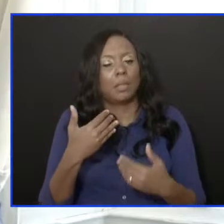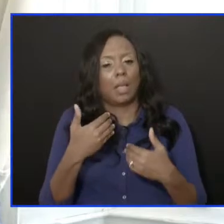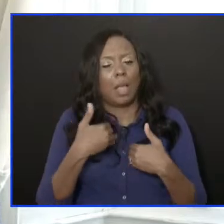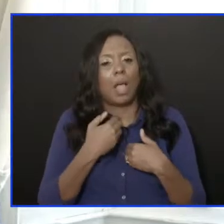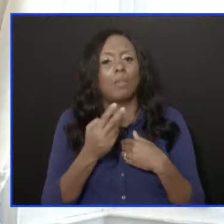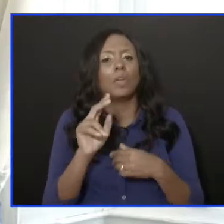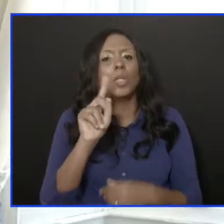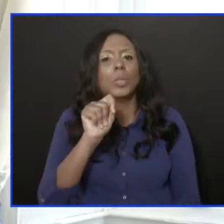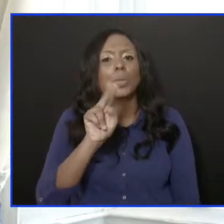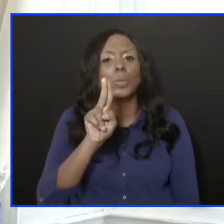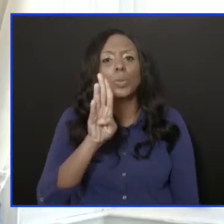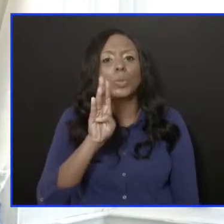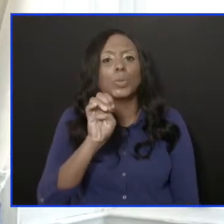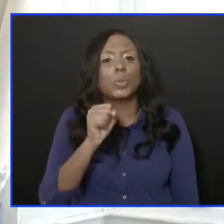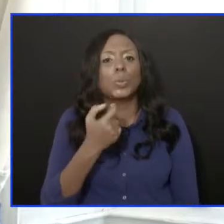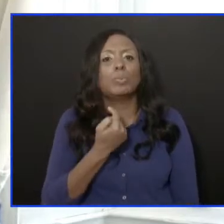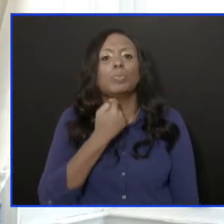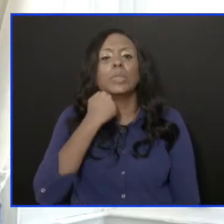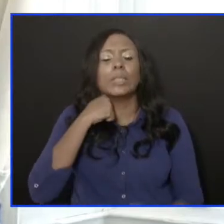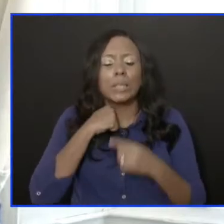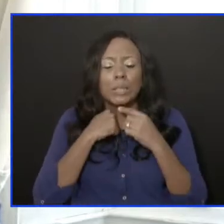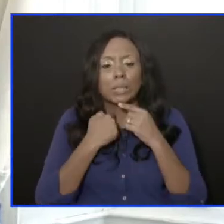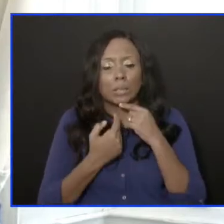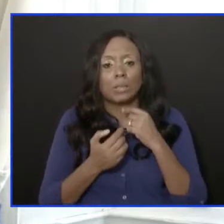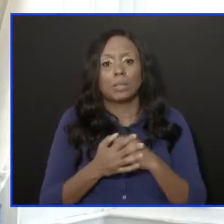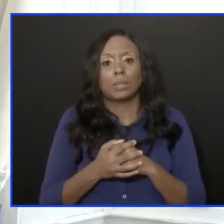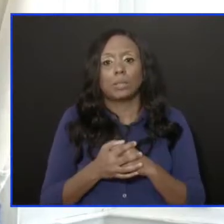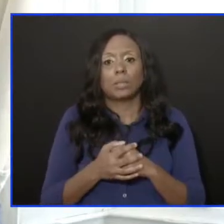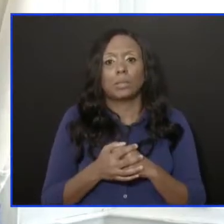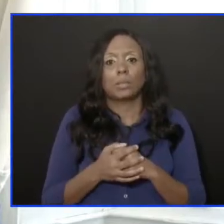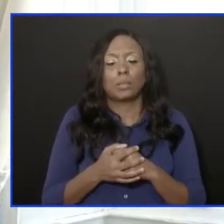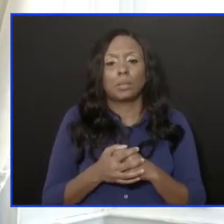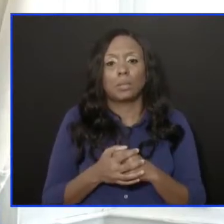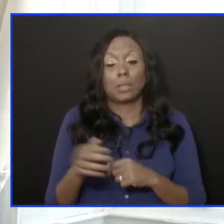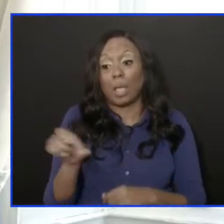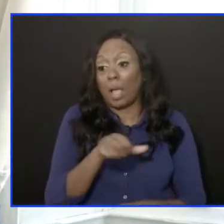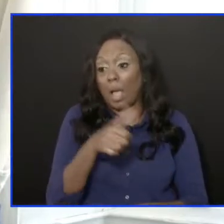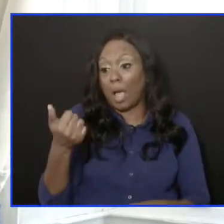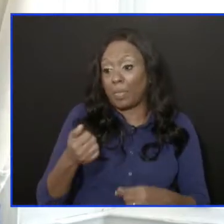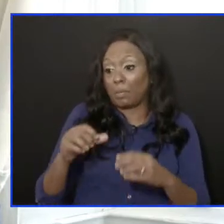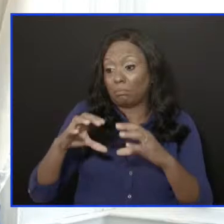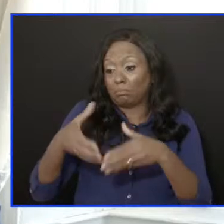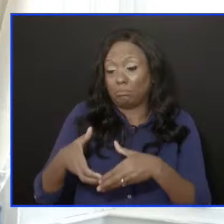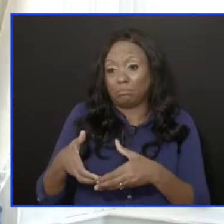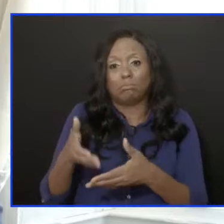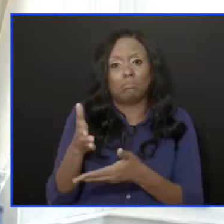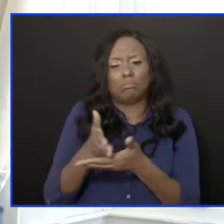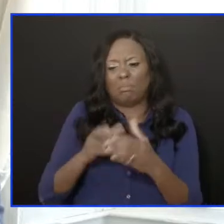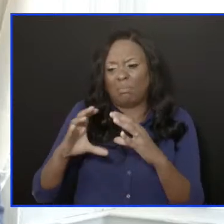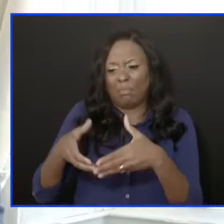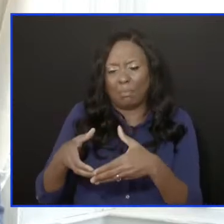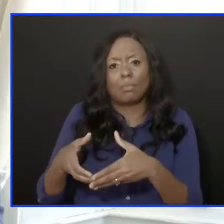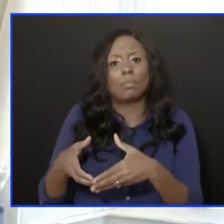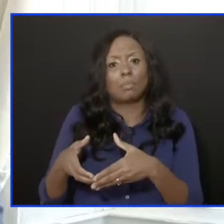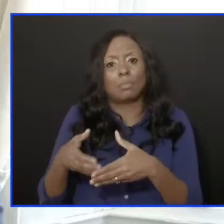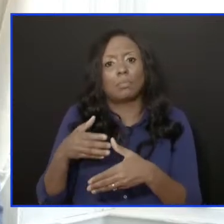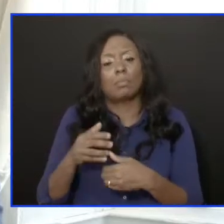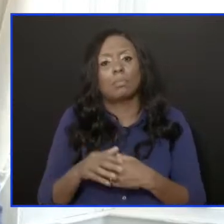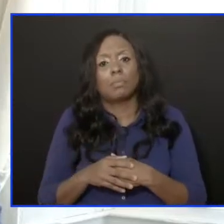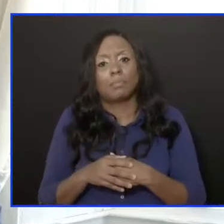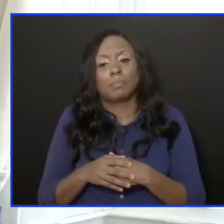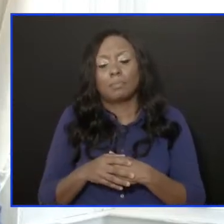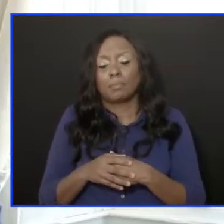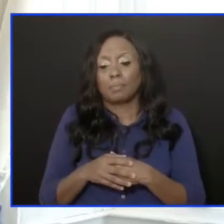In terms of the primary B, which is the adjoining section, this is a new section which used to be called secondary isolation. We have a